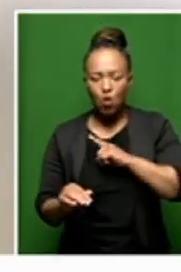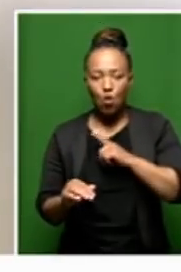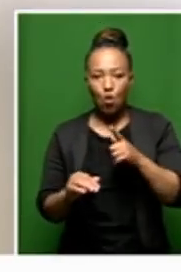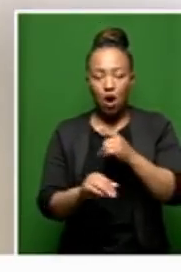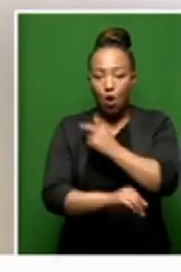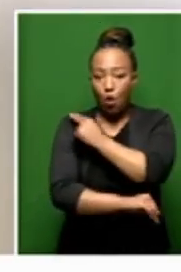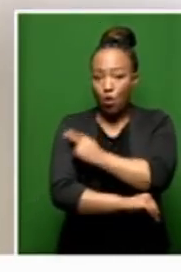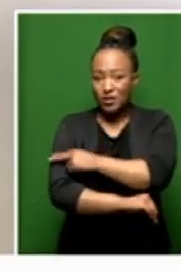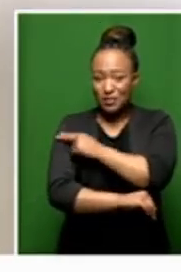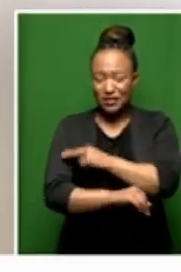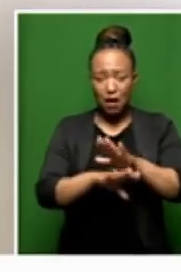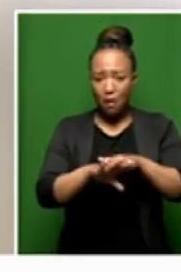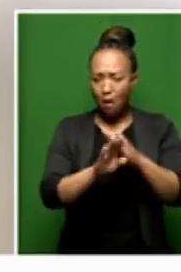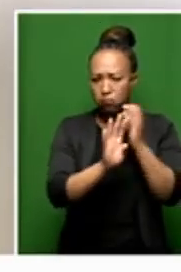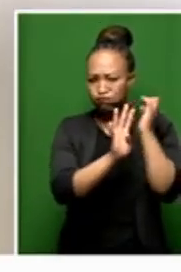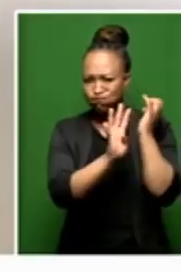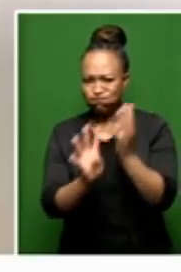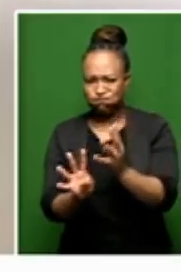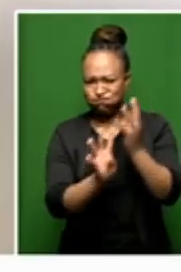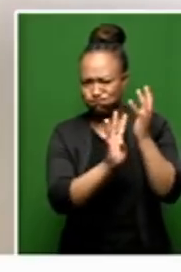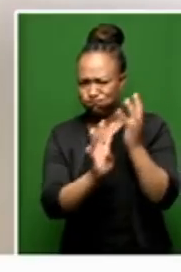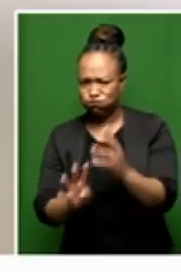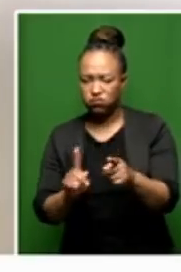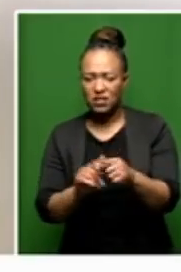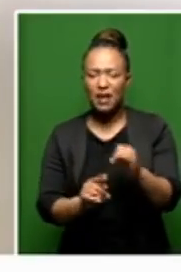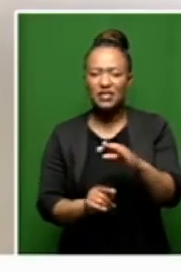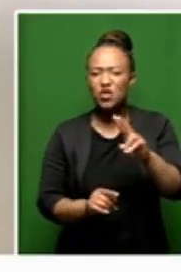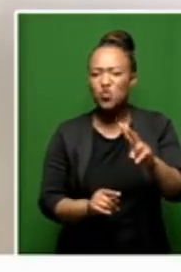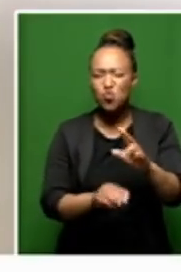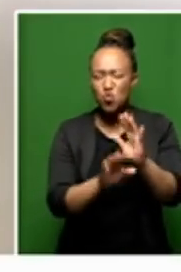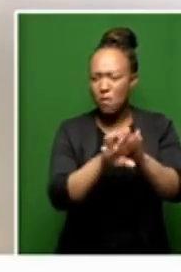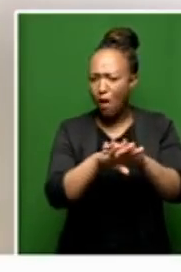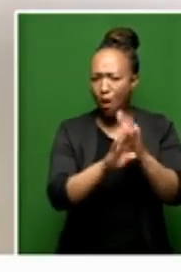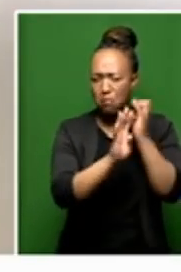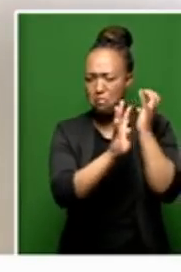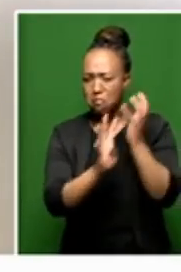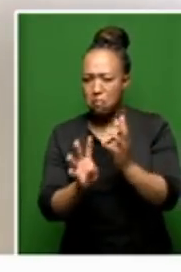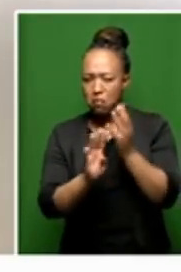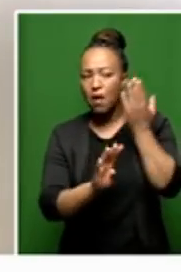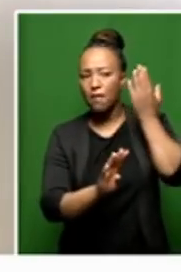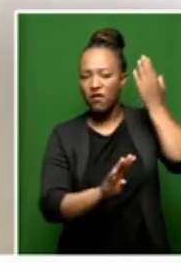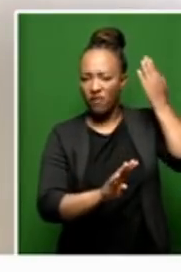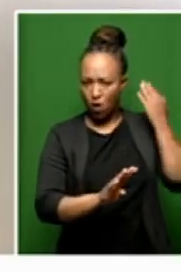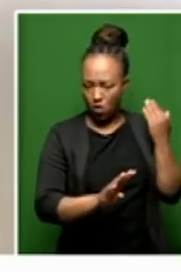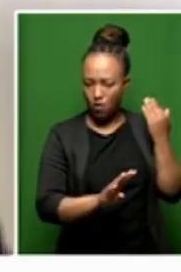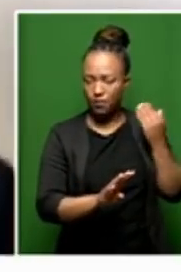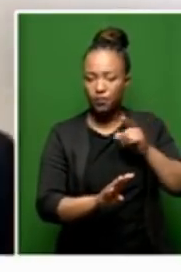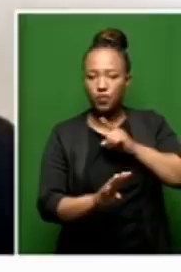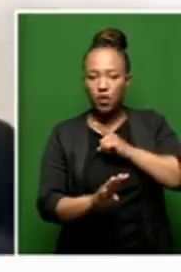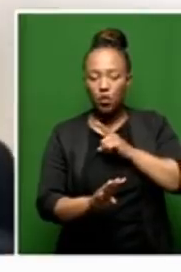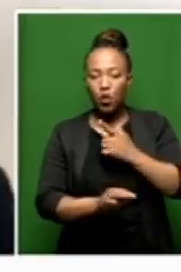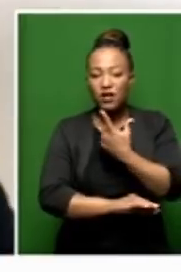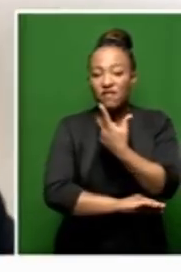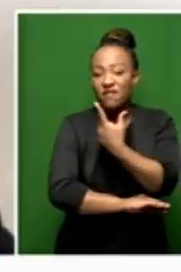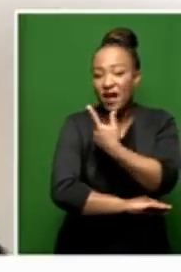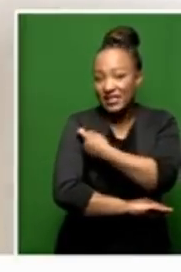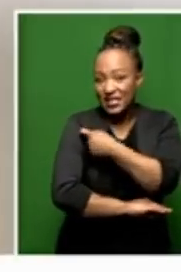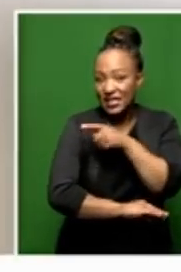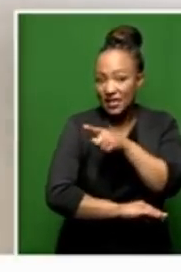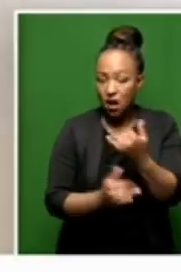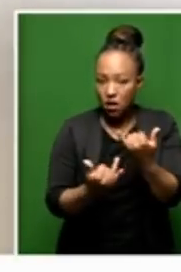of hospitals or ICU or lack of oxygen supplies, etc., because eventually the vaccine immunity is taking